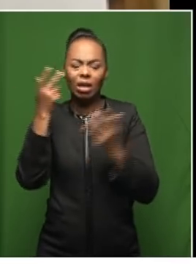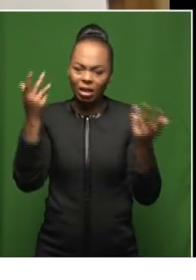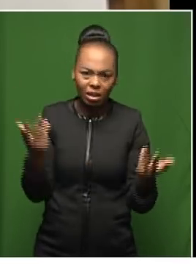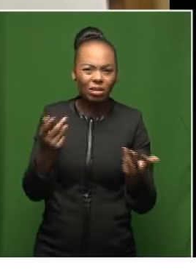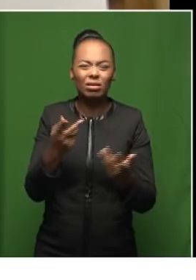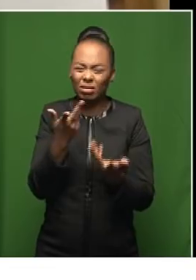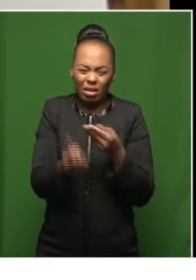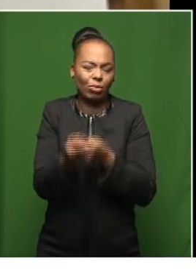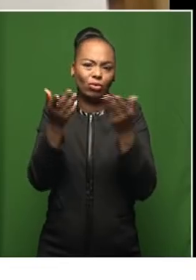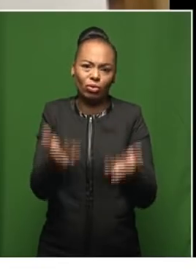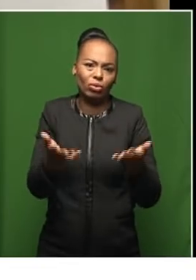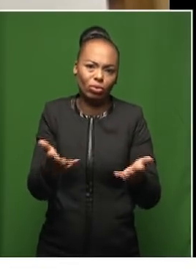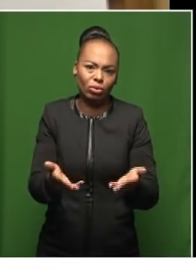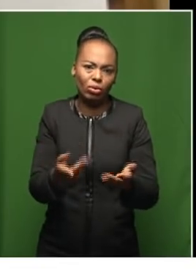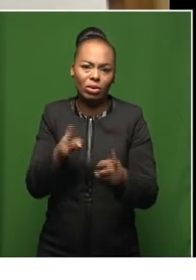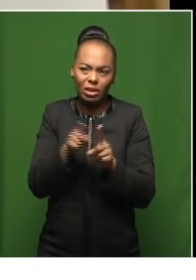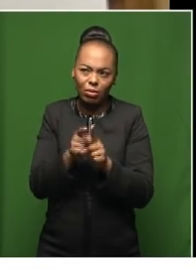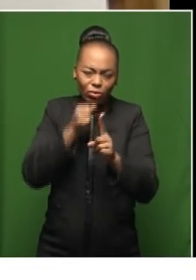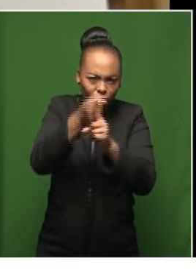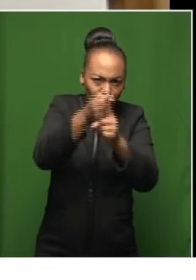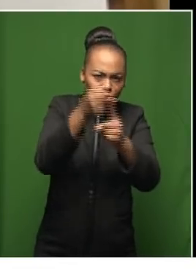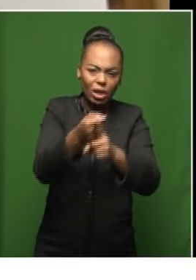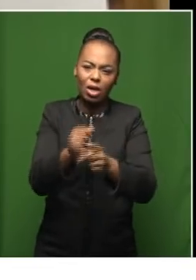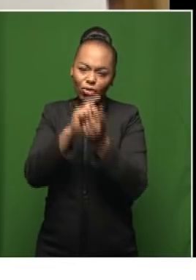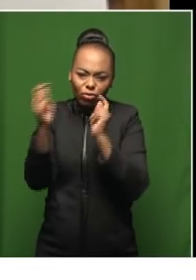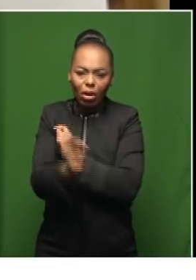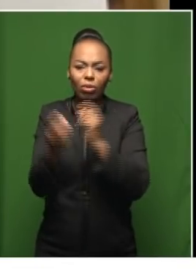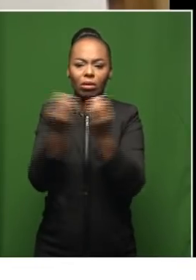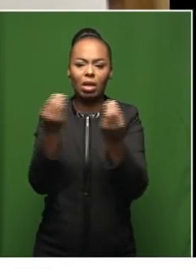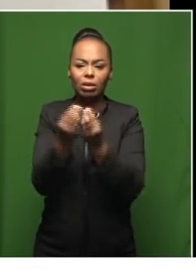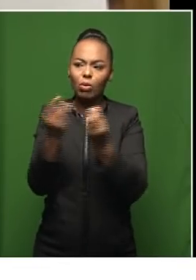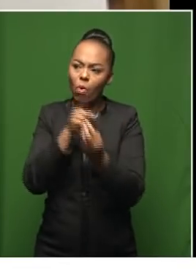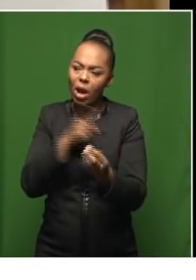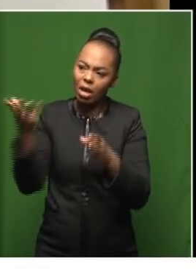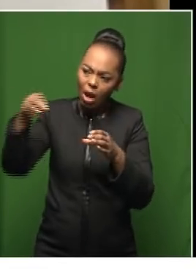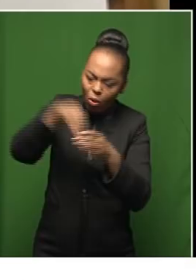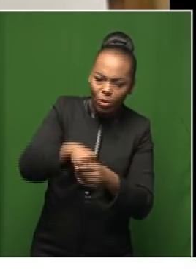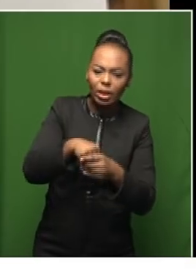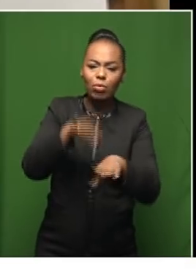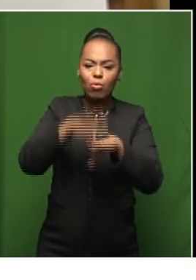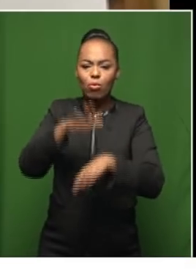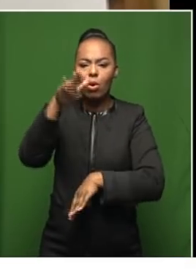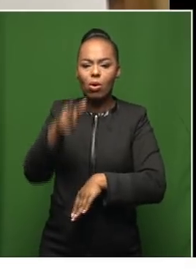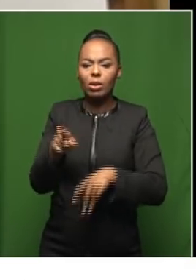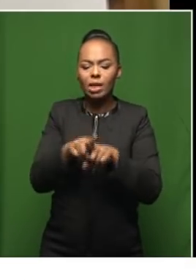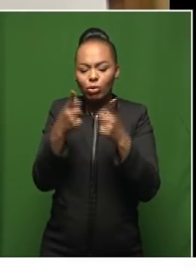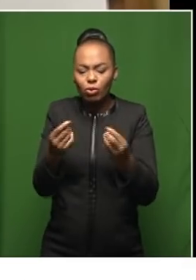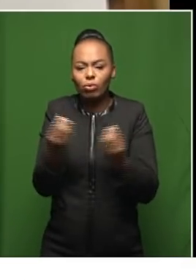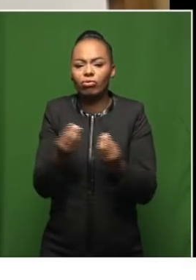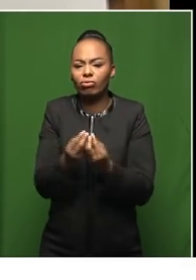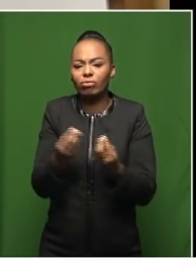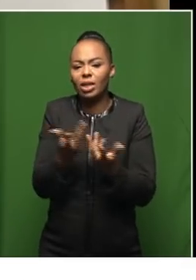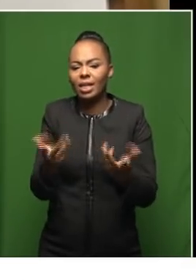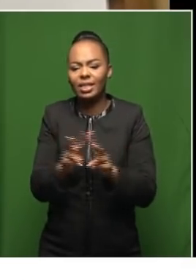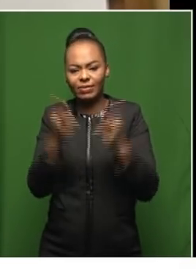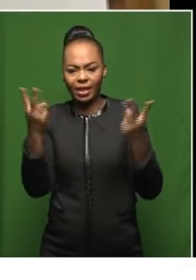the other side. We keep influencing them to change things, to accommodate more, to do certain things differently. So